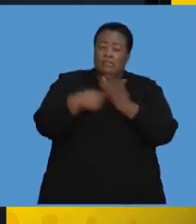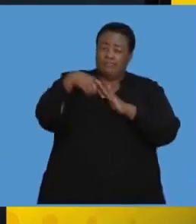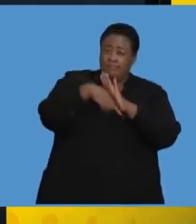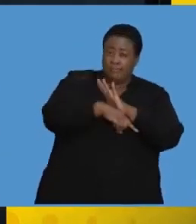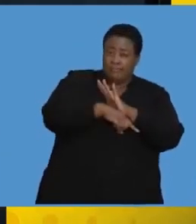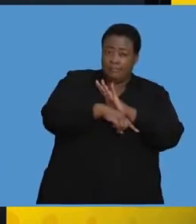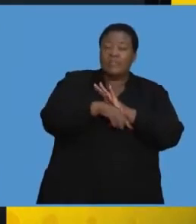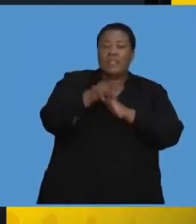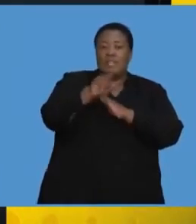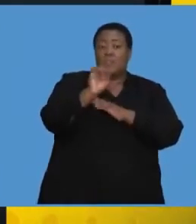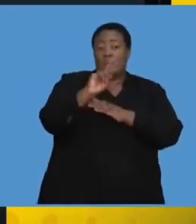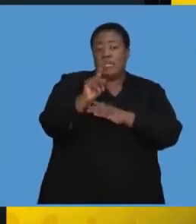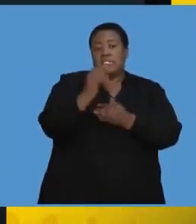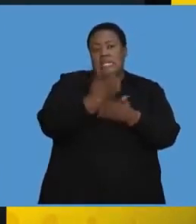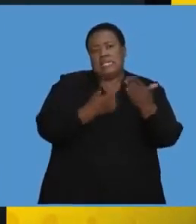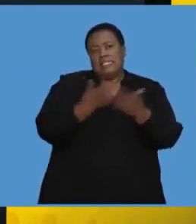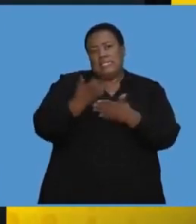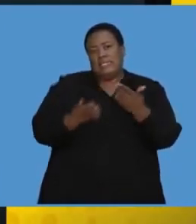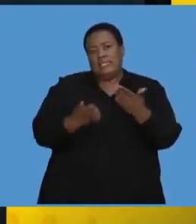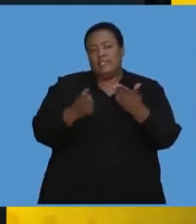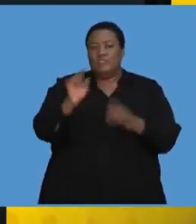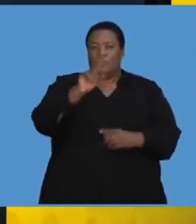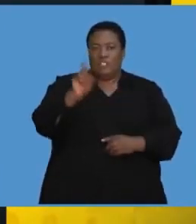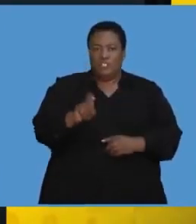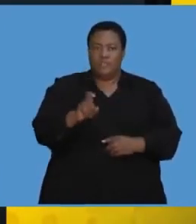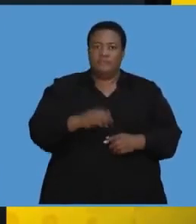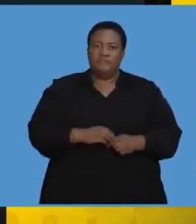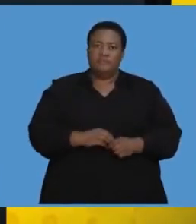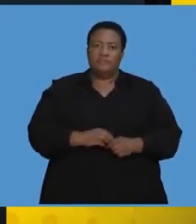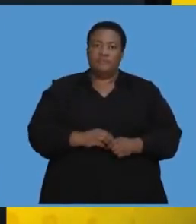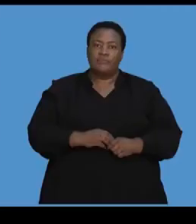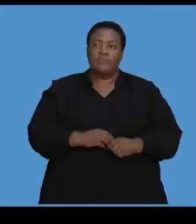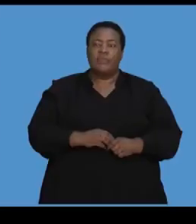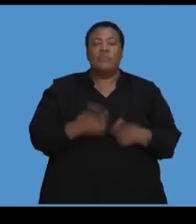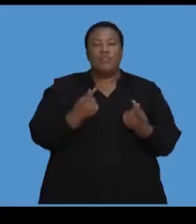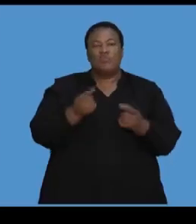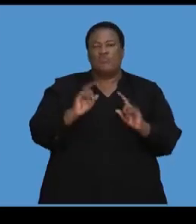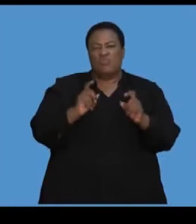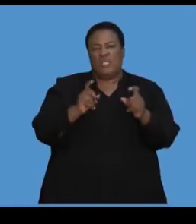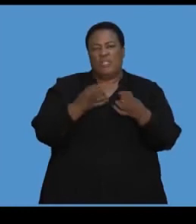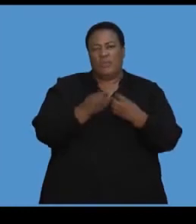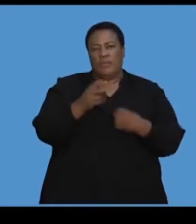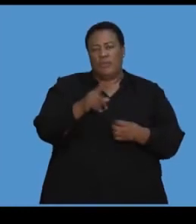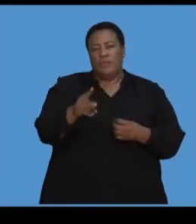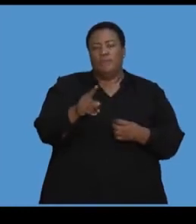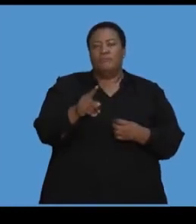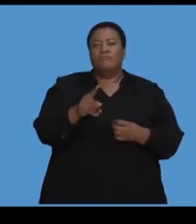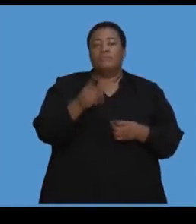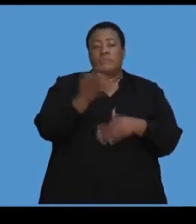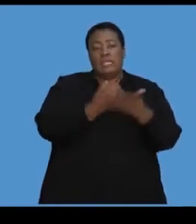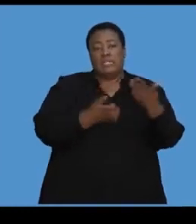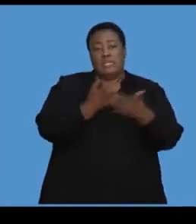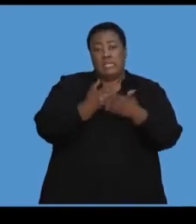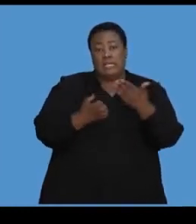essay question. Now, let me just go through them quickly with you, boys and girls, some typical essay questions that you can expect